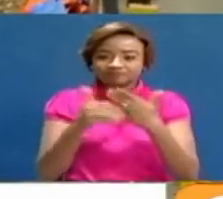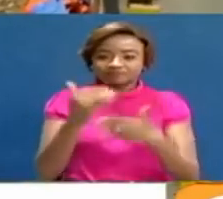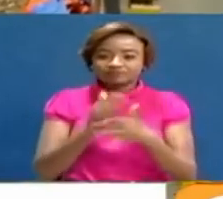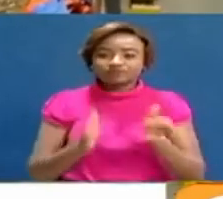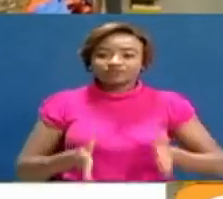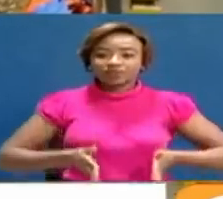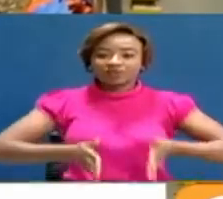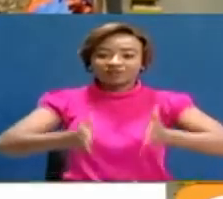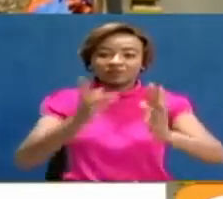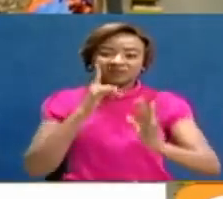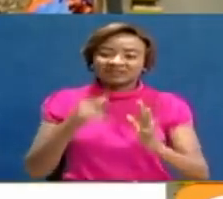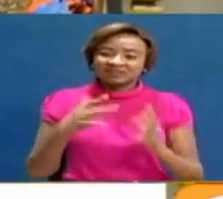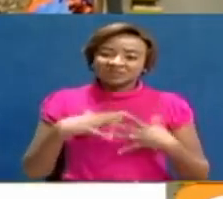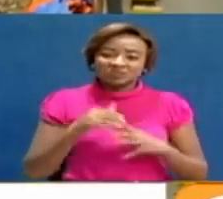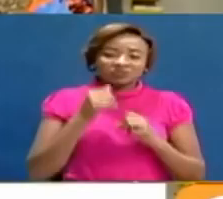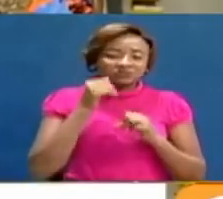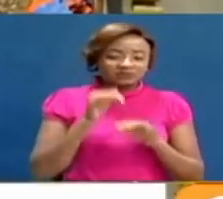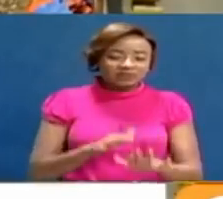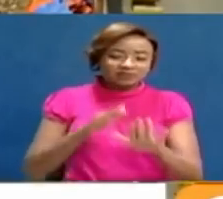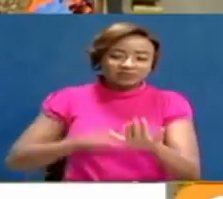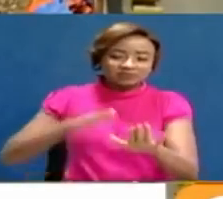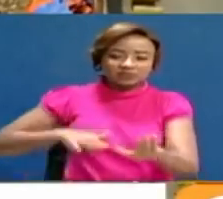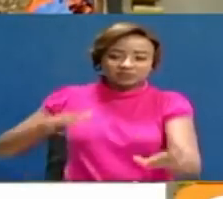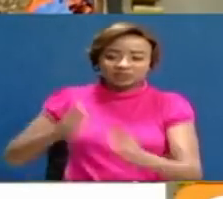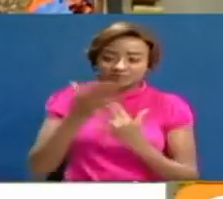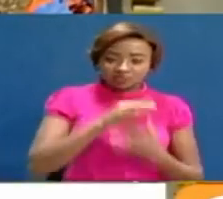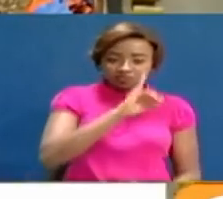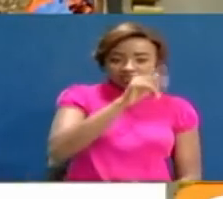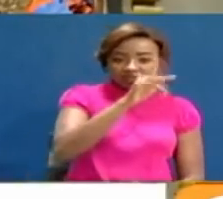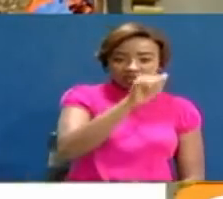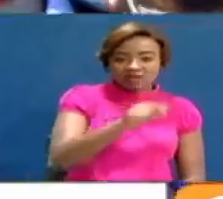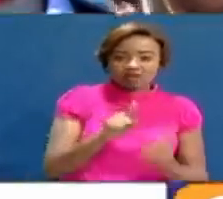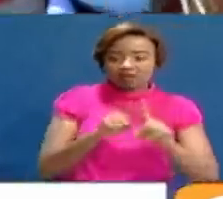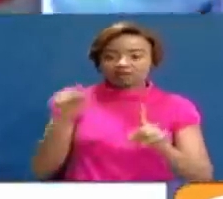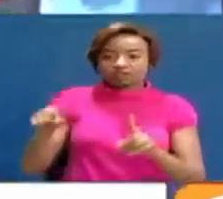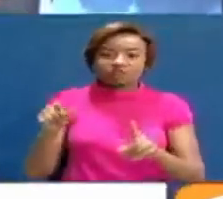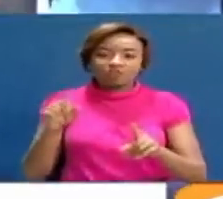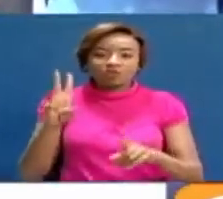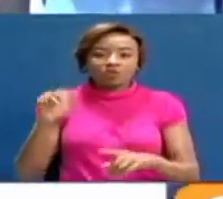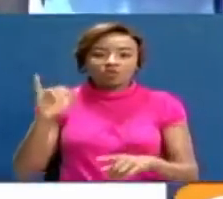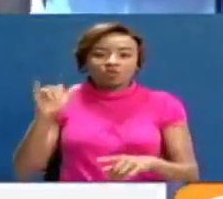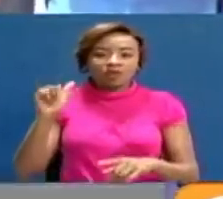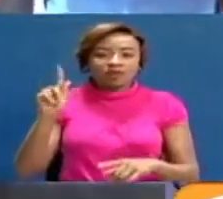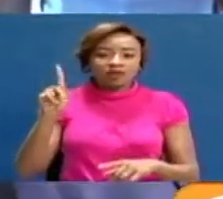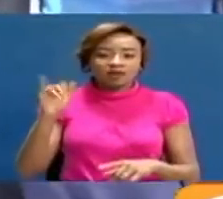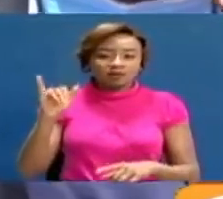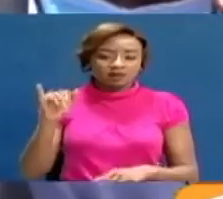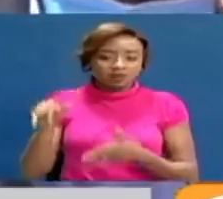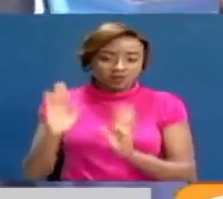has seen motorists spend hours along Mombasa Road between JKIA turnoff and Wayaki Way. That for us to have a robust